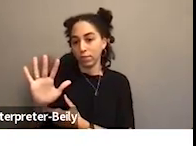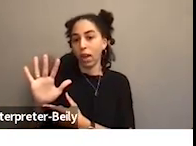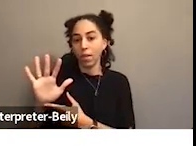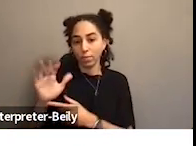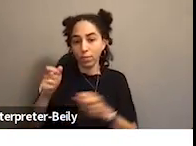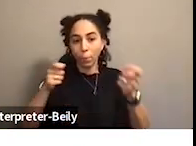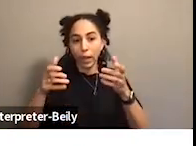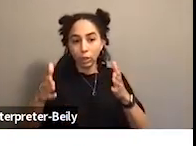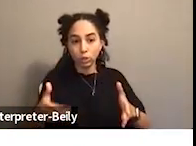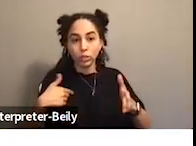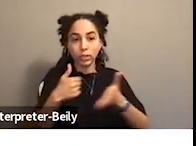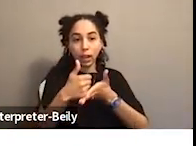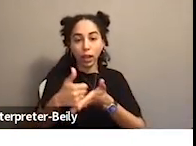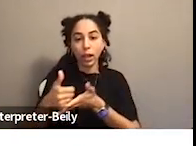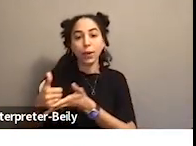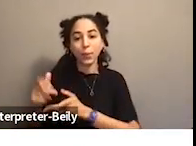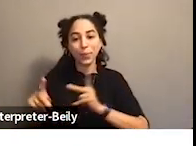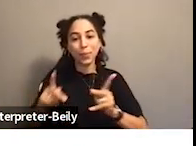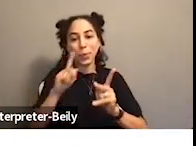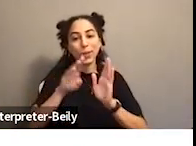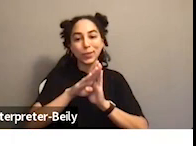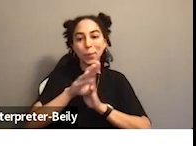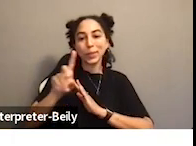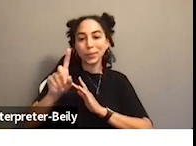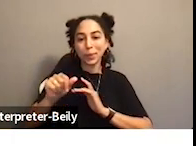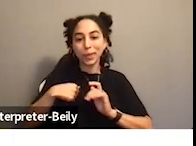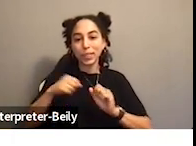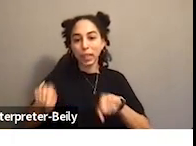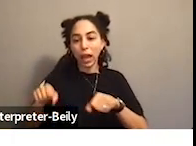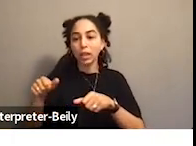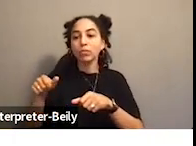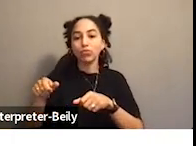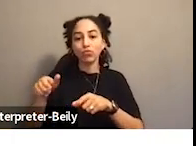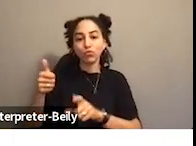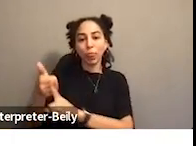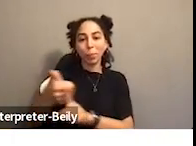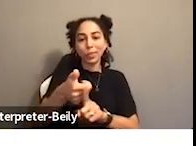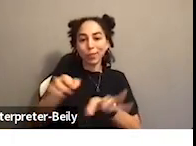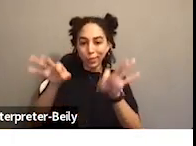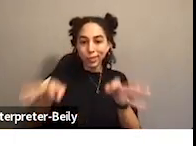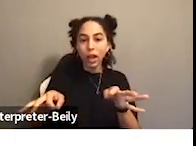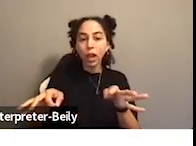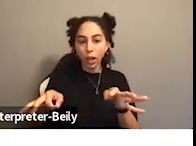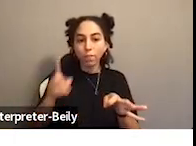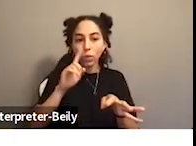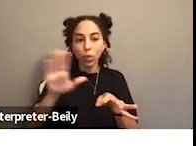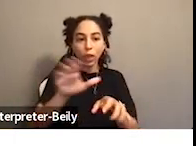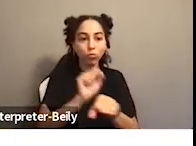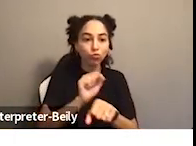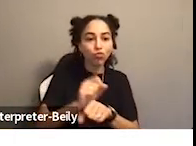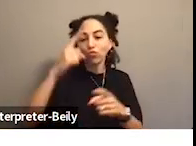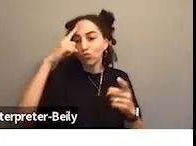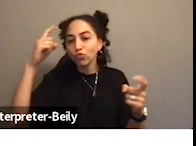managers that help people with developmental disabilities make informed decisions to pursue their employment goals and dreams, collaborate and